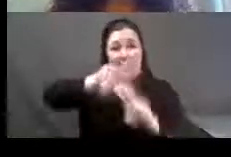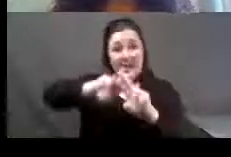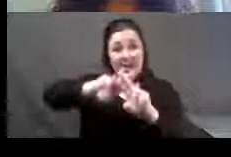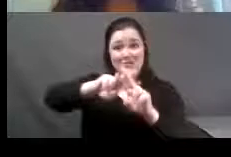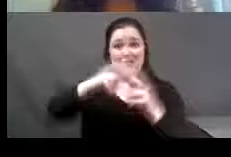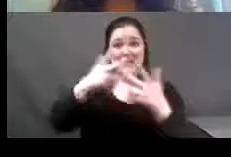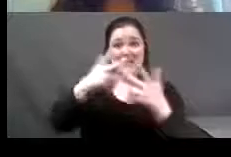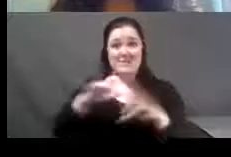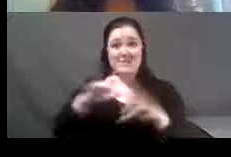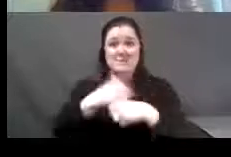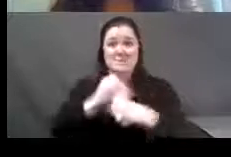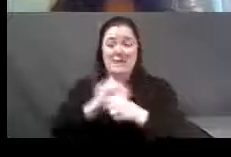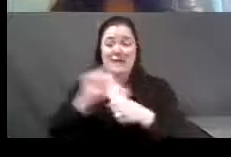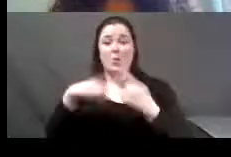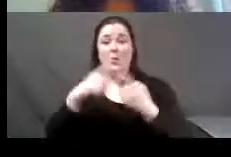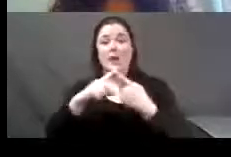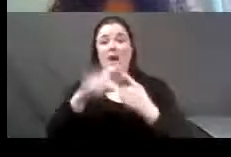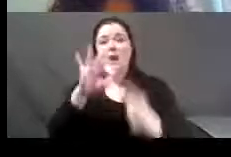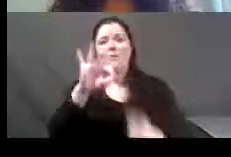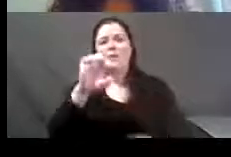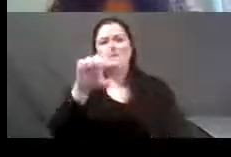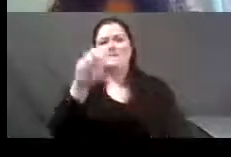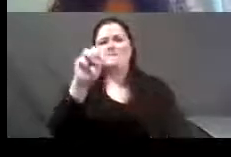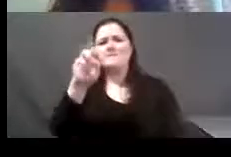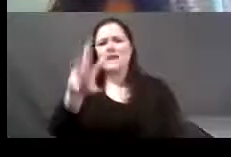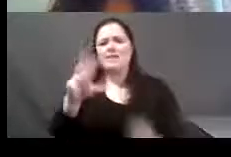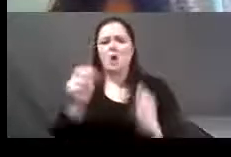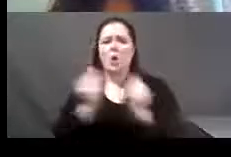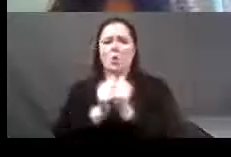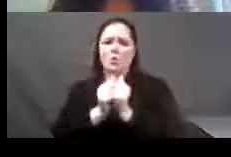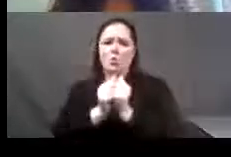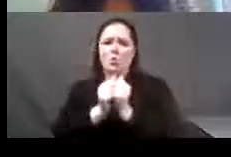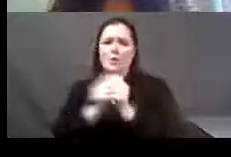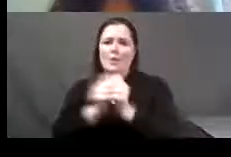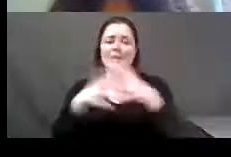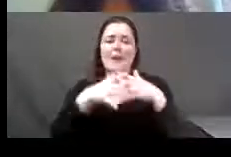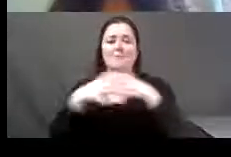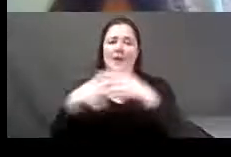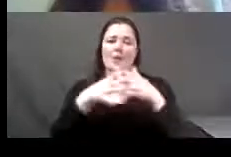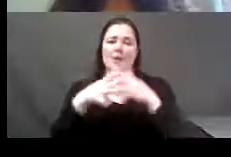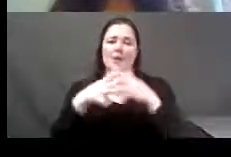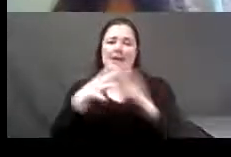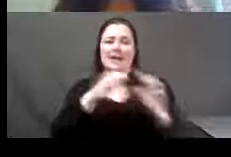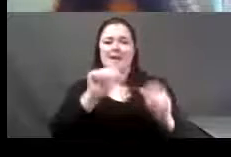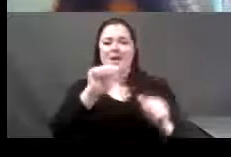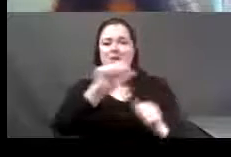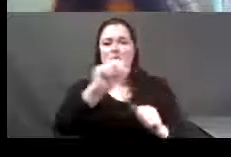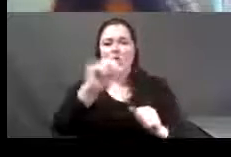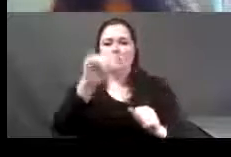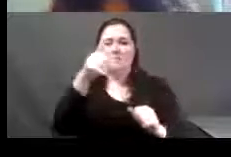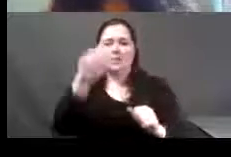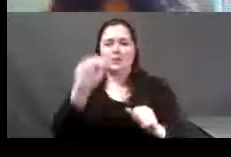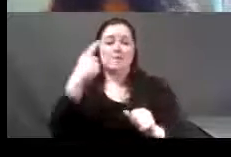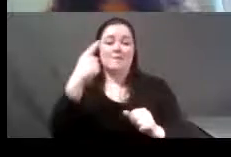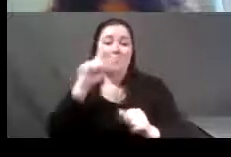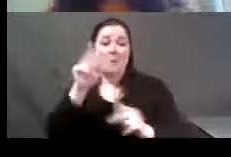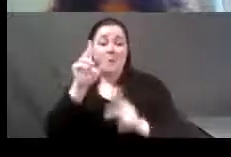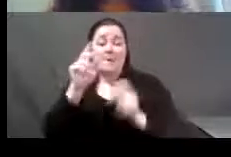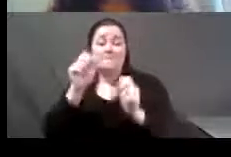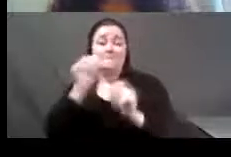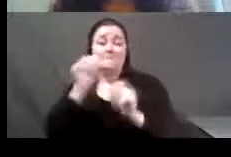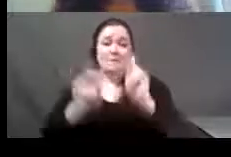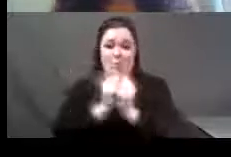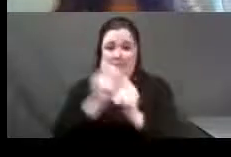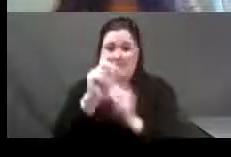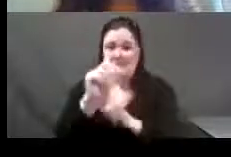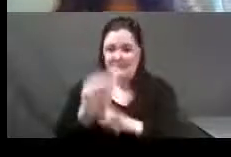a fellow with the American Association of People with Disabilities with the Fanny Lou Hamer leadership cohort. And